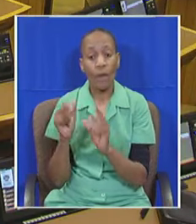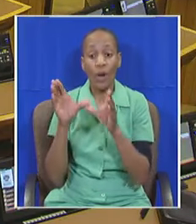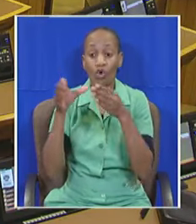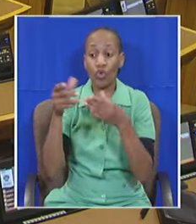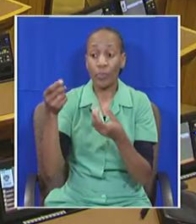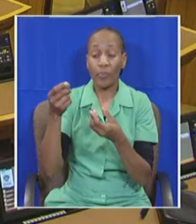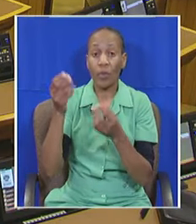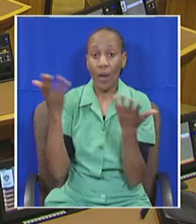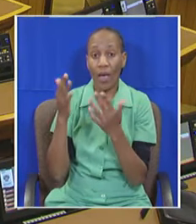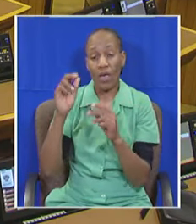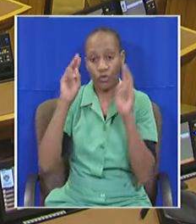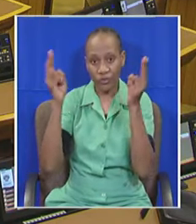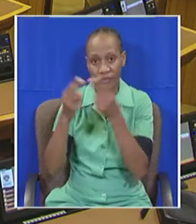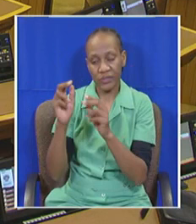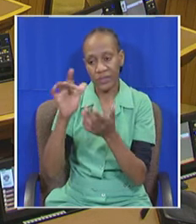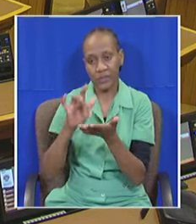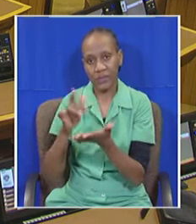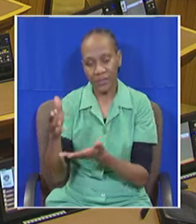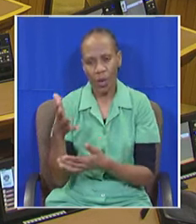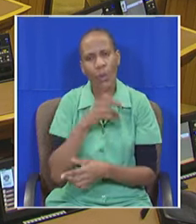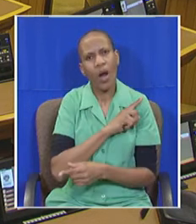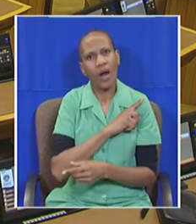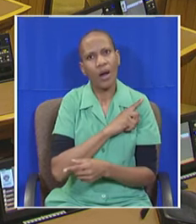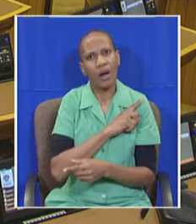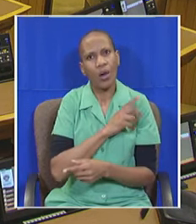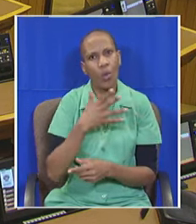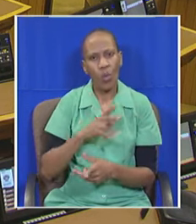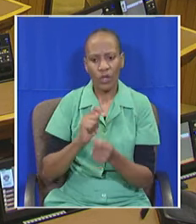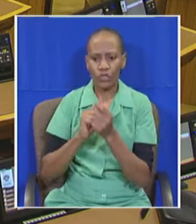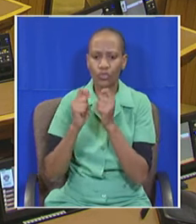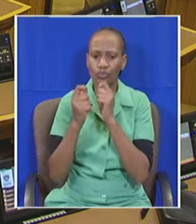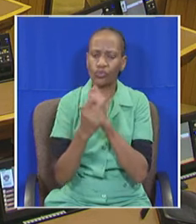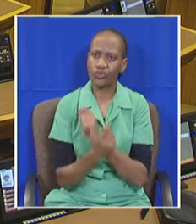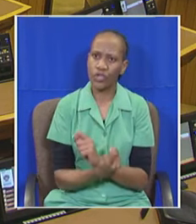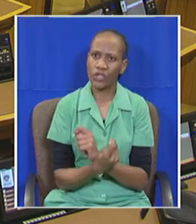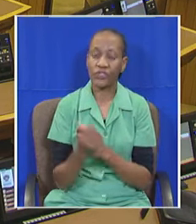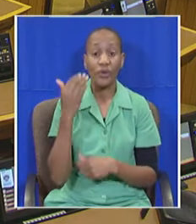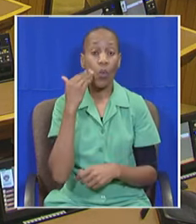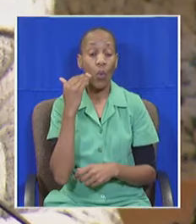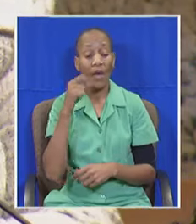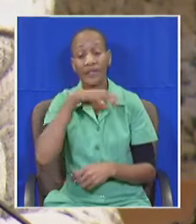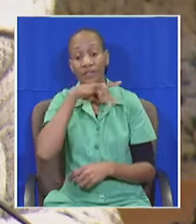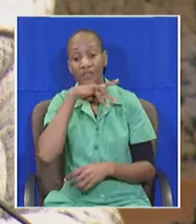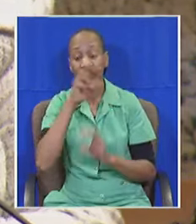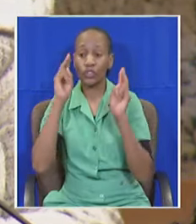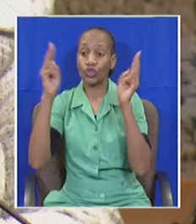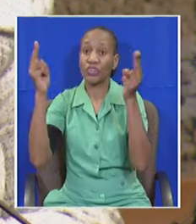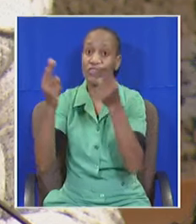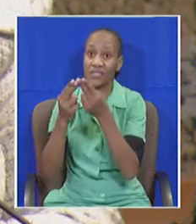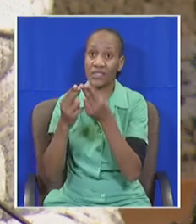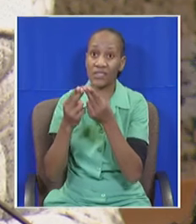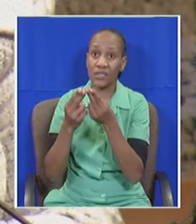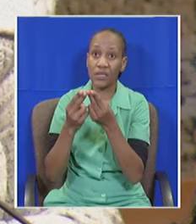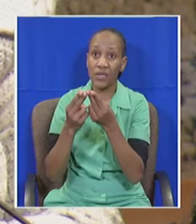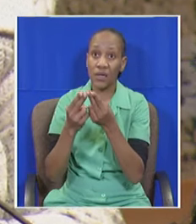community in an effort to reverse the gains of the former exclusive white Afrikaner university in the